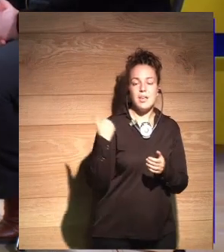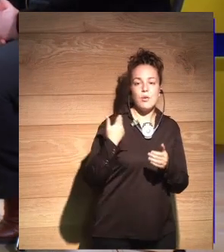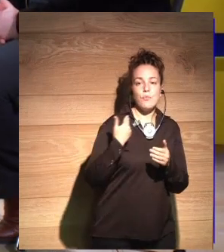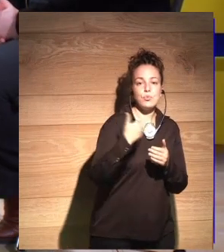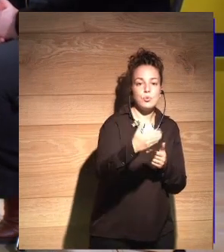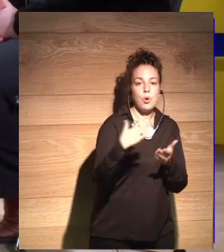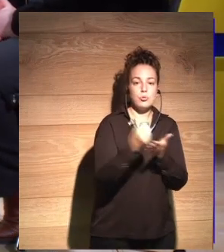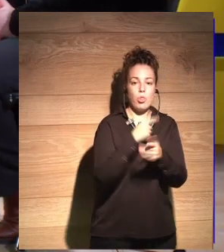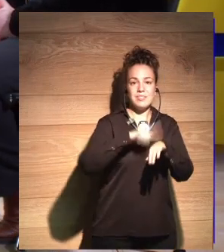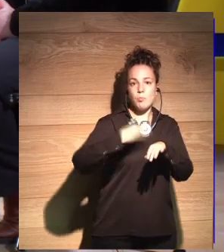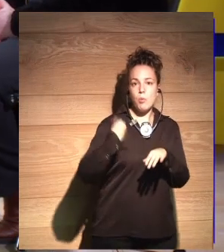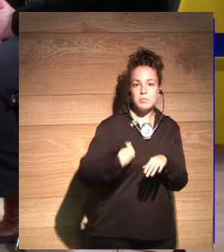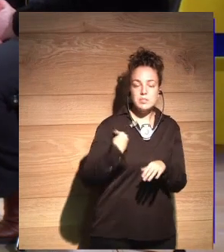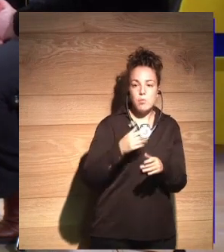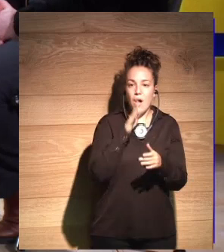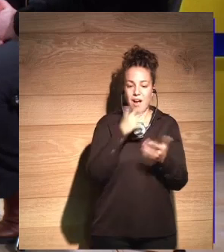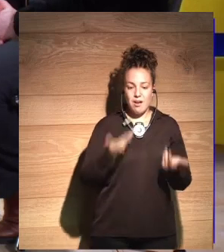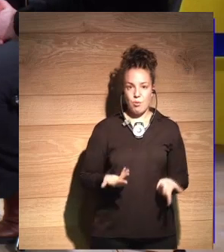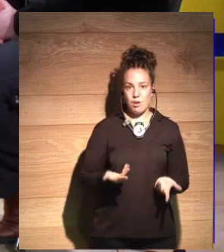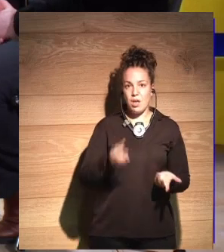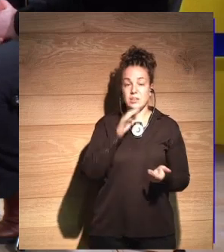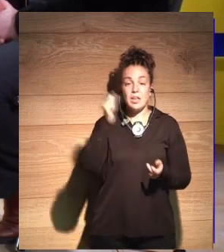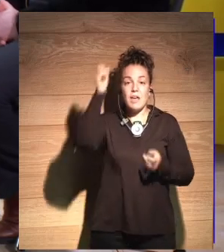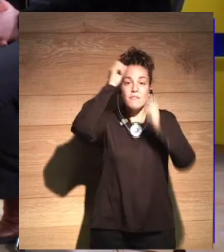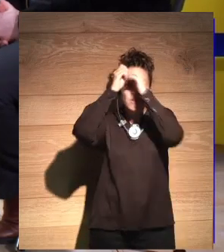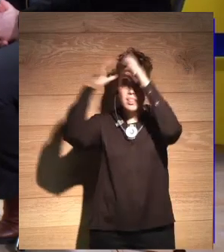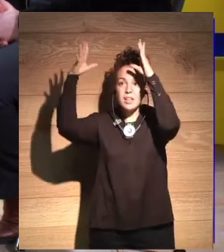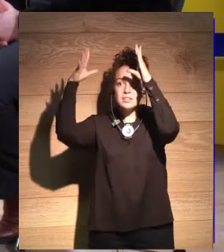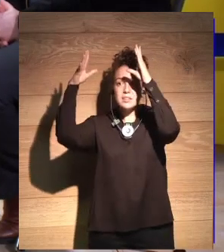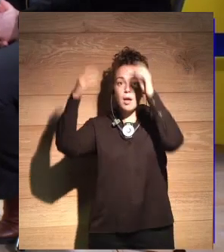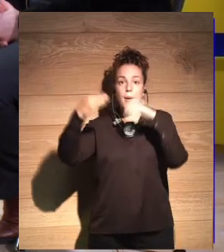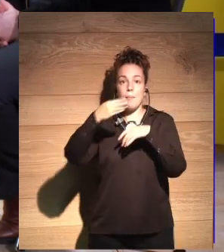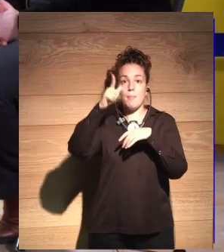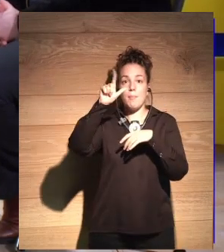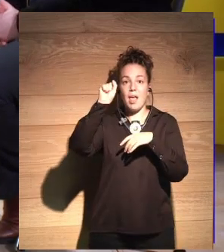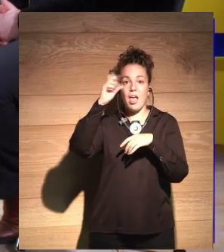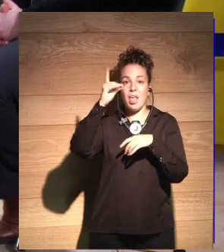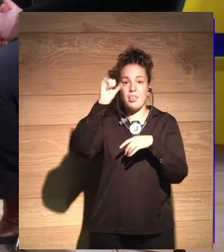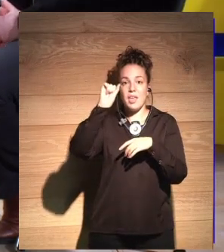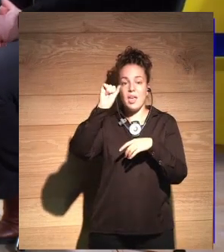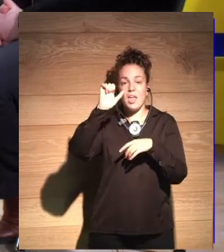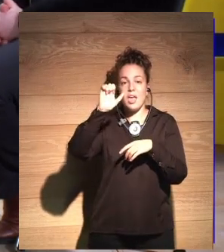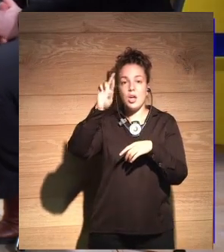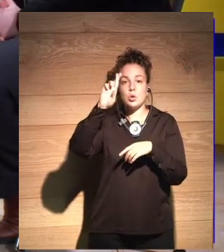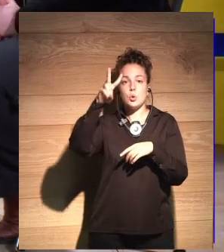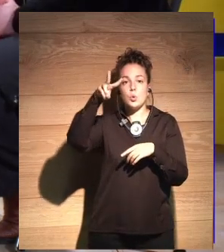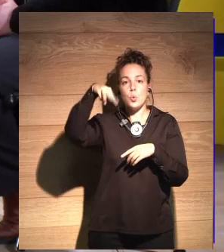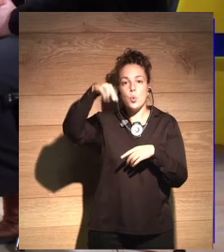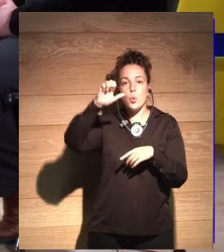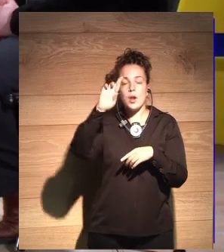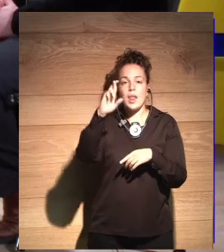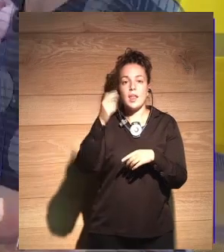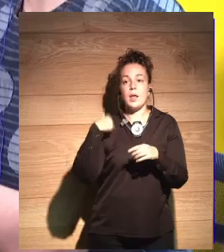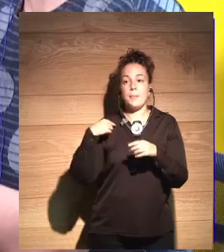time. So these fantasies, like the Blade Runner fantasy, came from Kowloon Wall City, which was this very densely